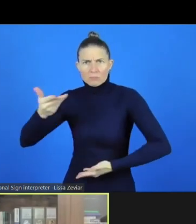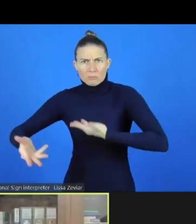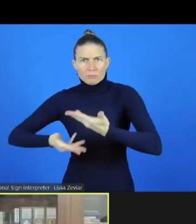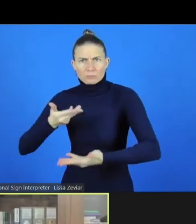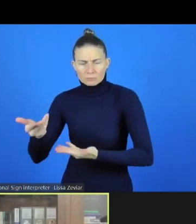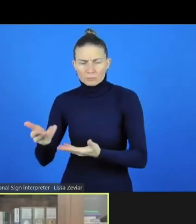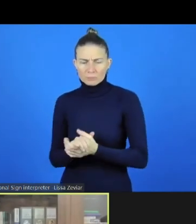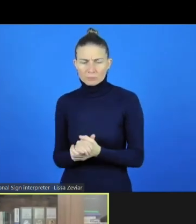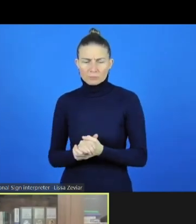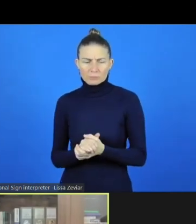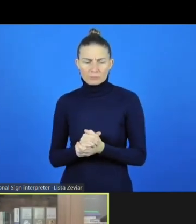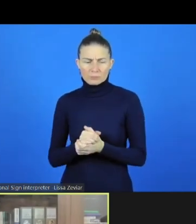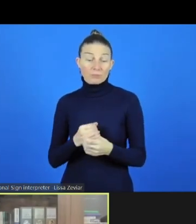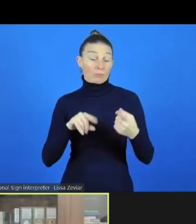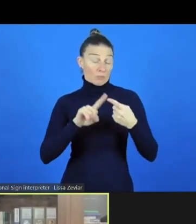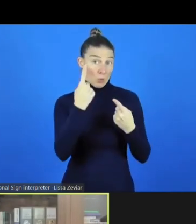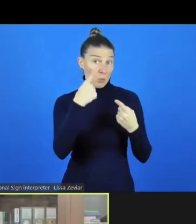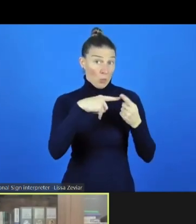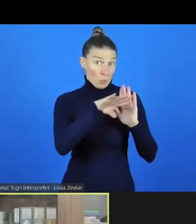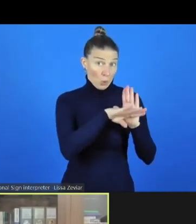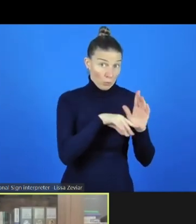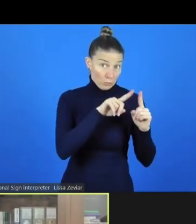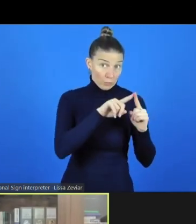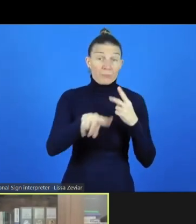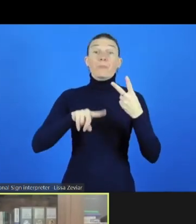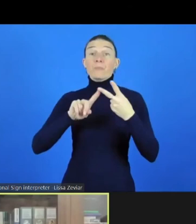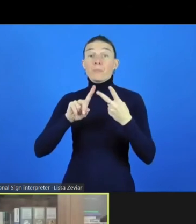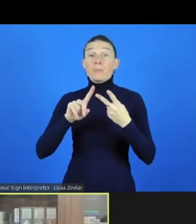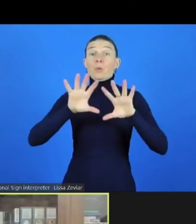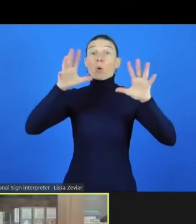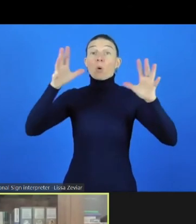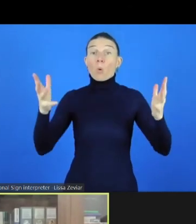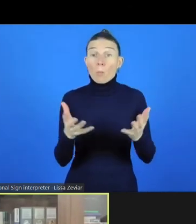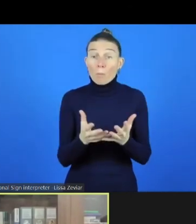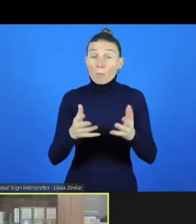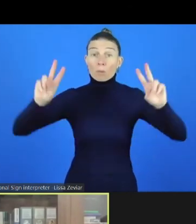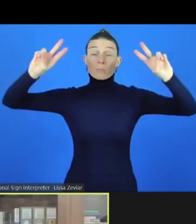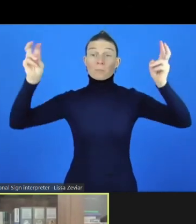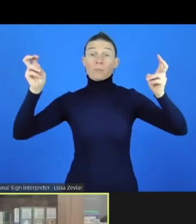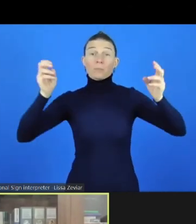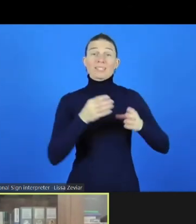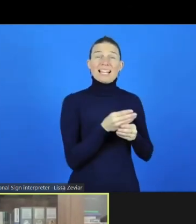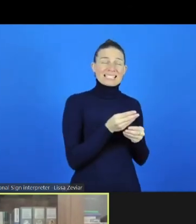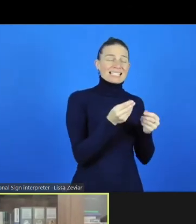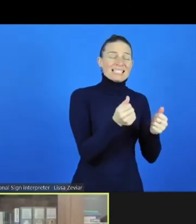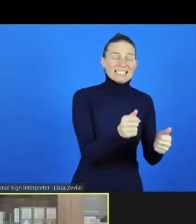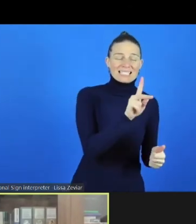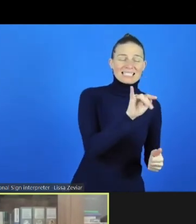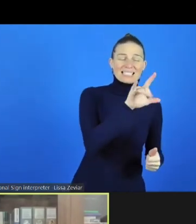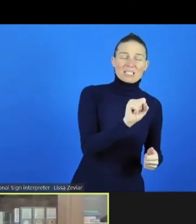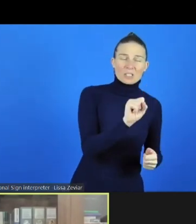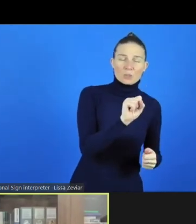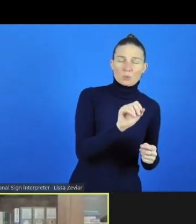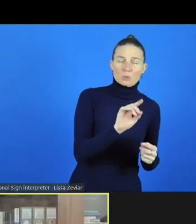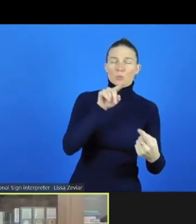with the NGOs. There's another program which globally that we've launched is called as Skills to Succeed. Now, this is a program where